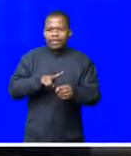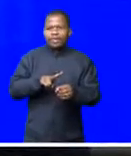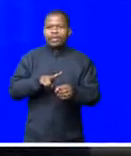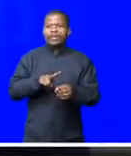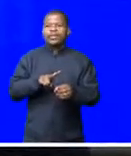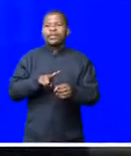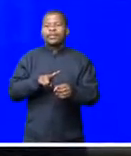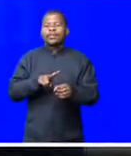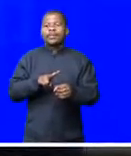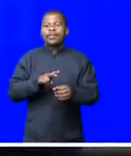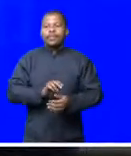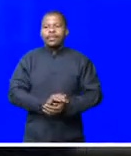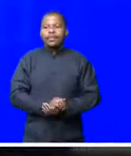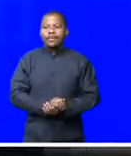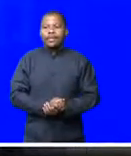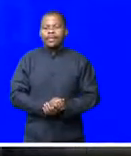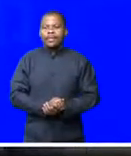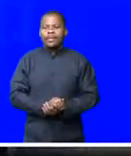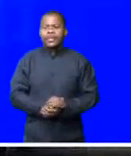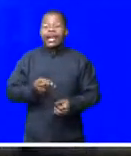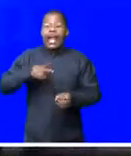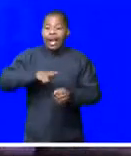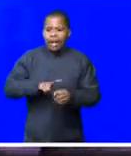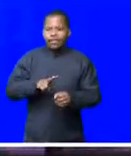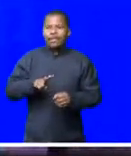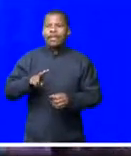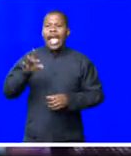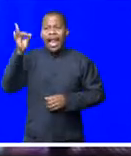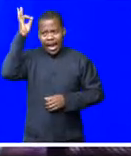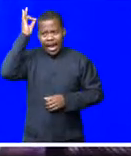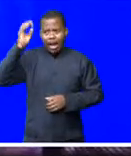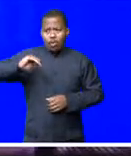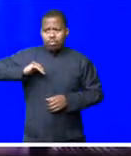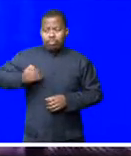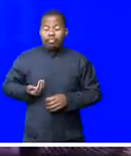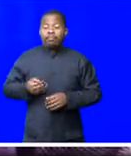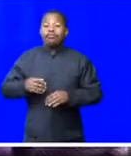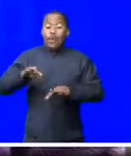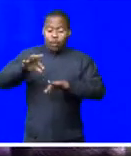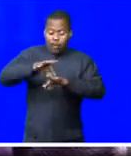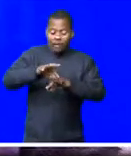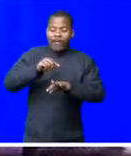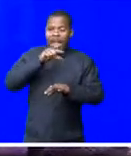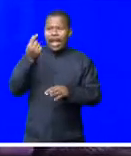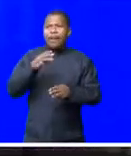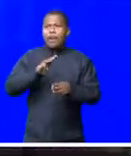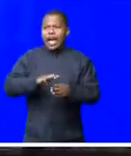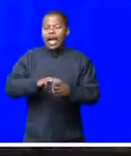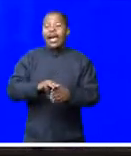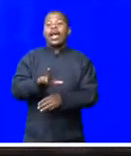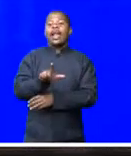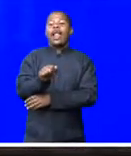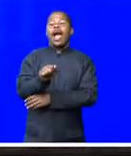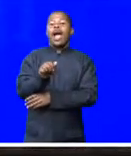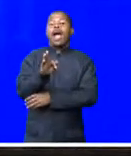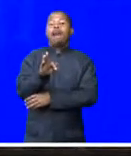iChoka. Kulo luhambo ingwenyama isingethwe inkosikati Makela Fogiane.